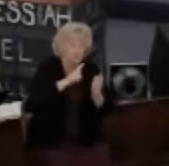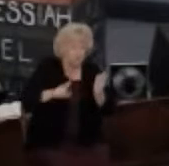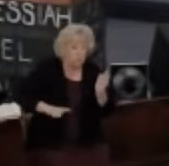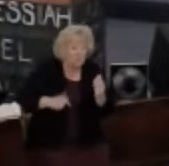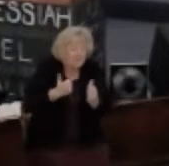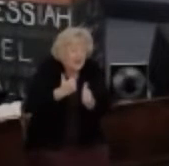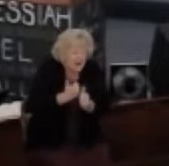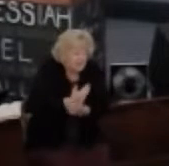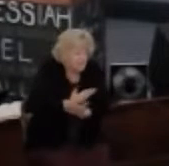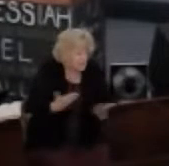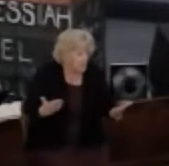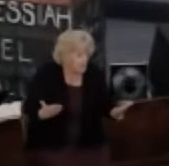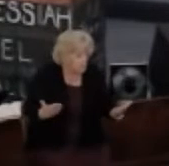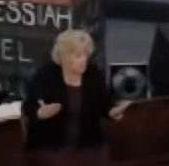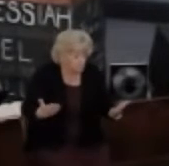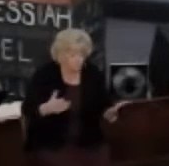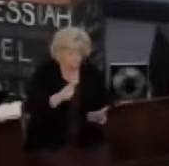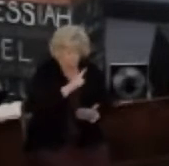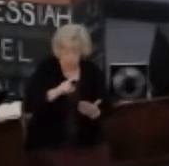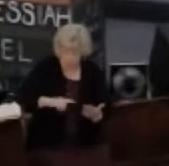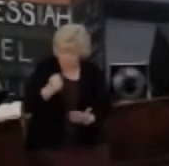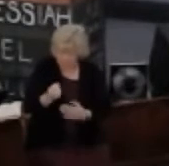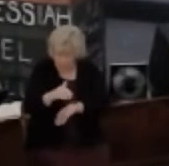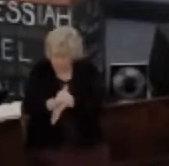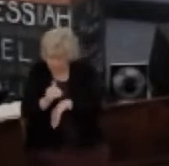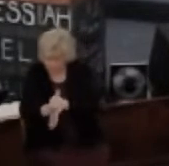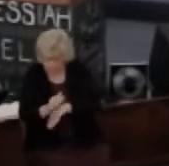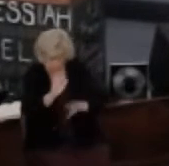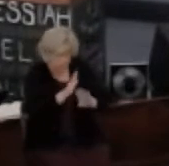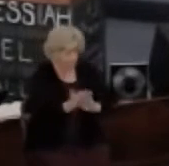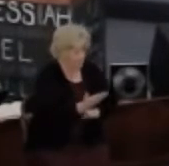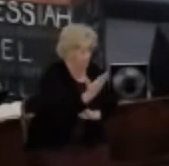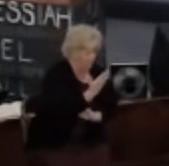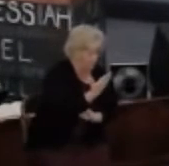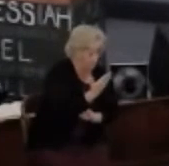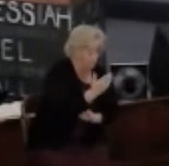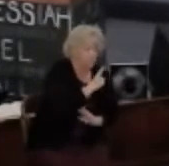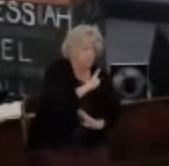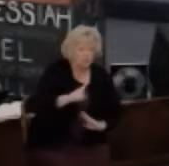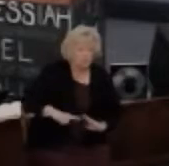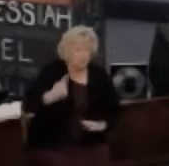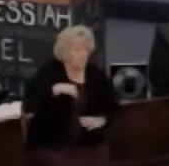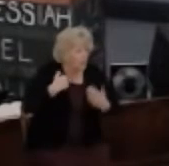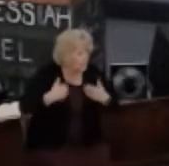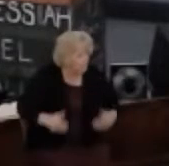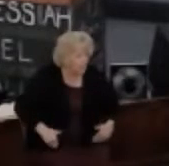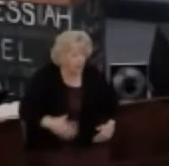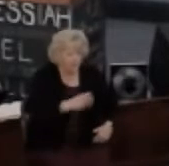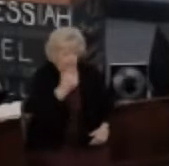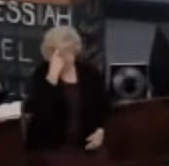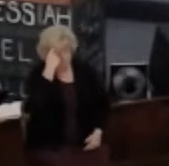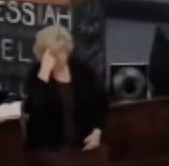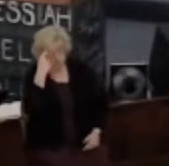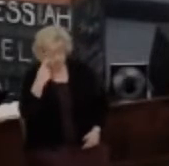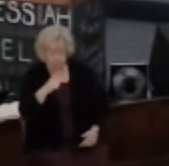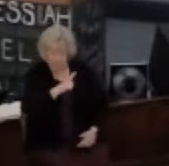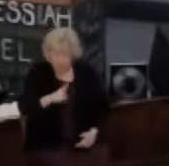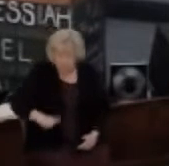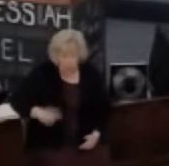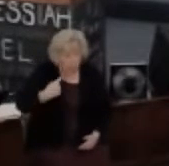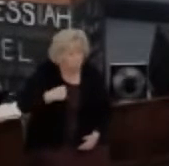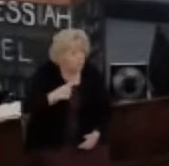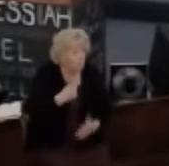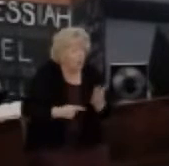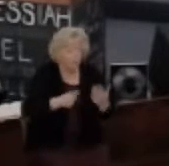lives. He must be Lord on Saturday night as well as Sunday morning. He must be Lord of our bodies as well as our brains. He must be the Lord of